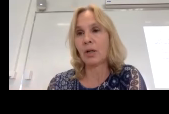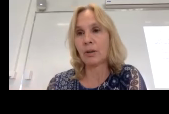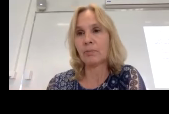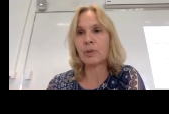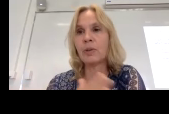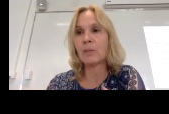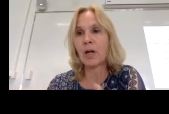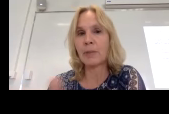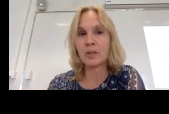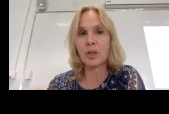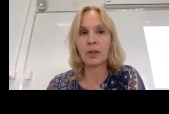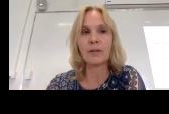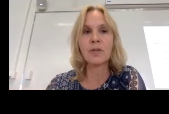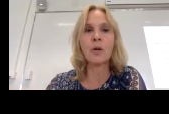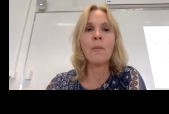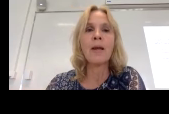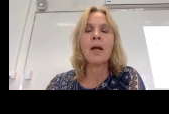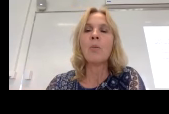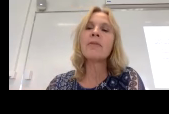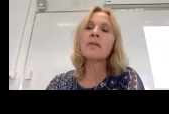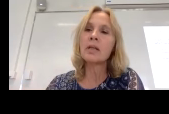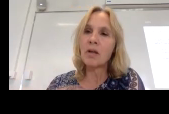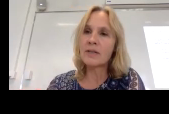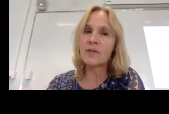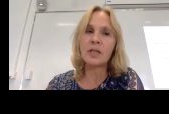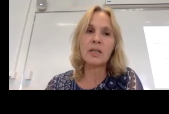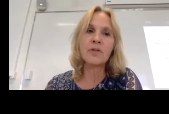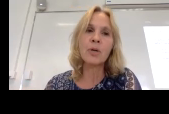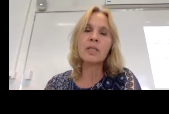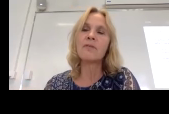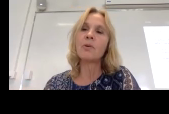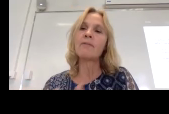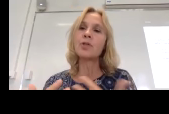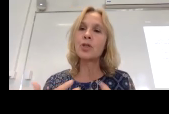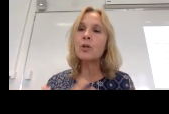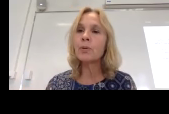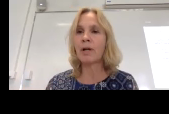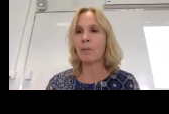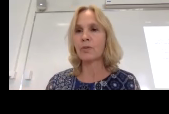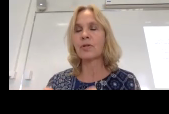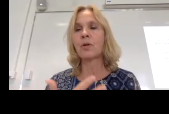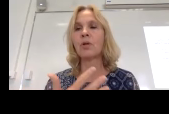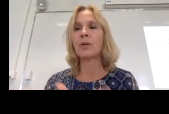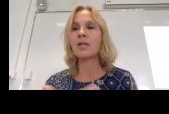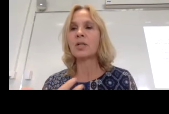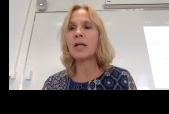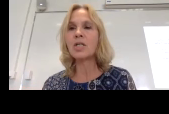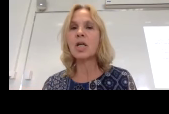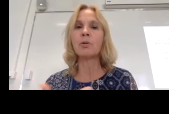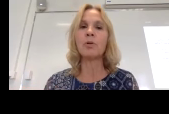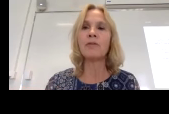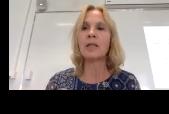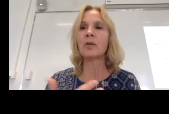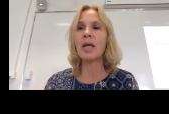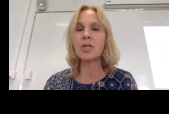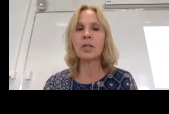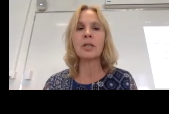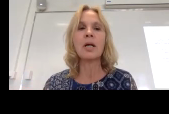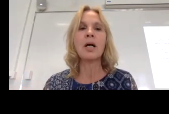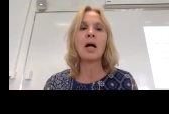are shared between the prime and the target. So one thing that lots of studies have shown is if you have two parameters, so location and handshape or movement